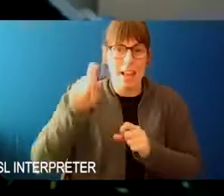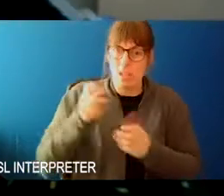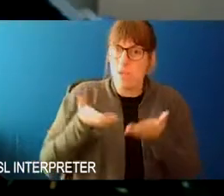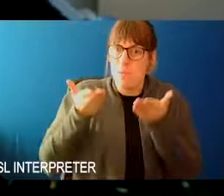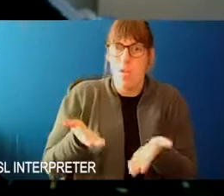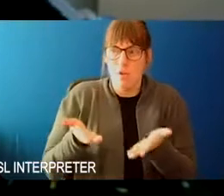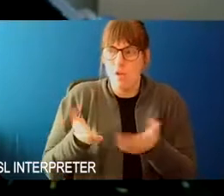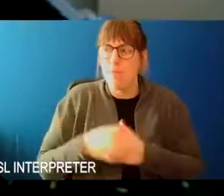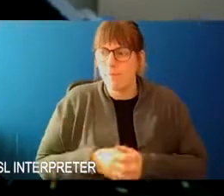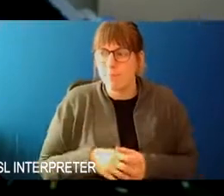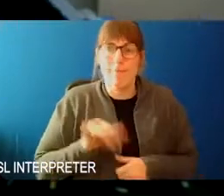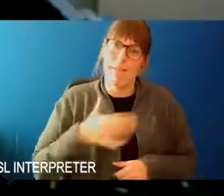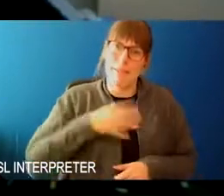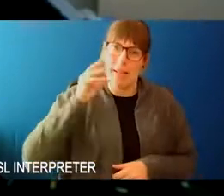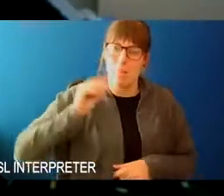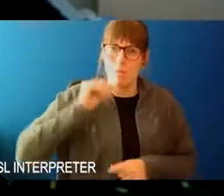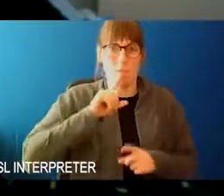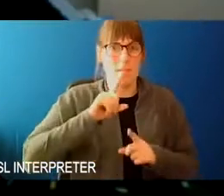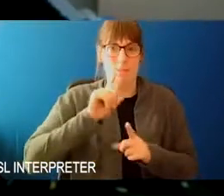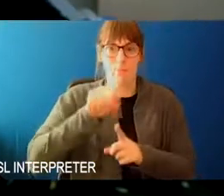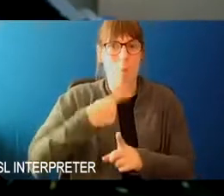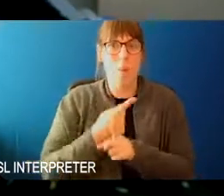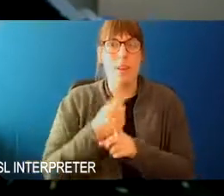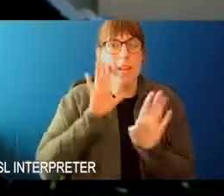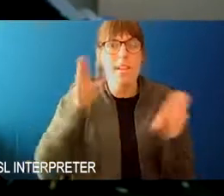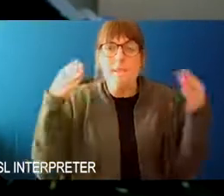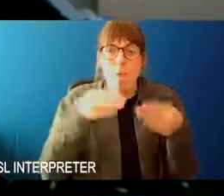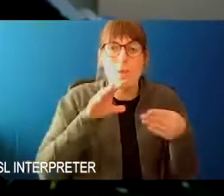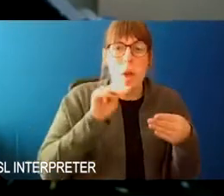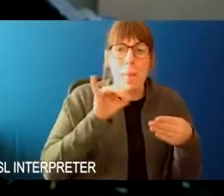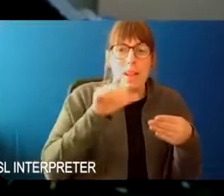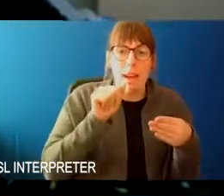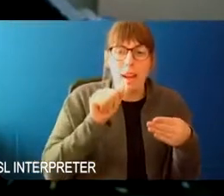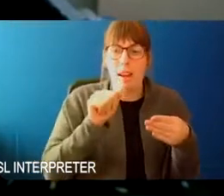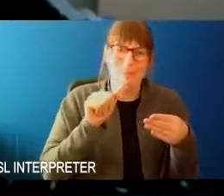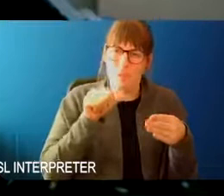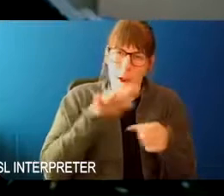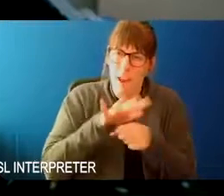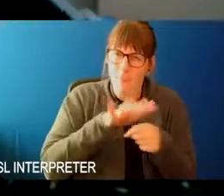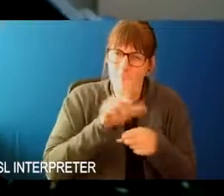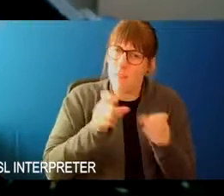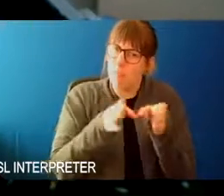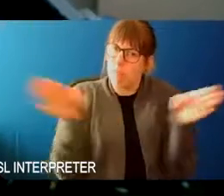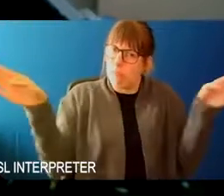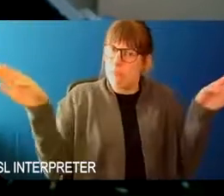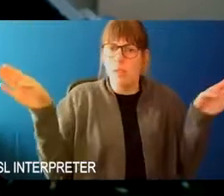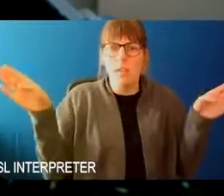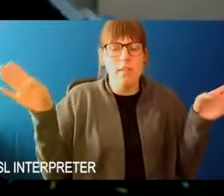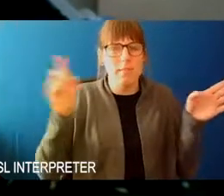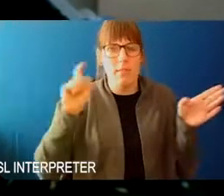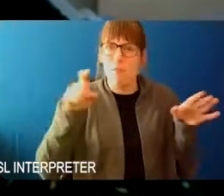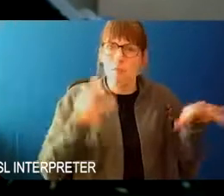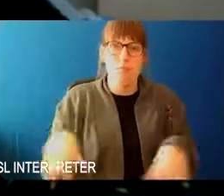and everything needs to be on the table. That's my experience. If you only focus on the media,